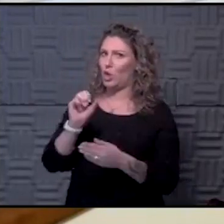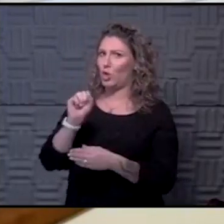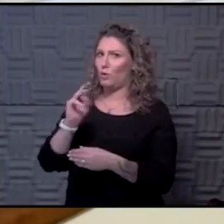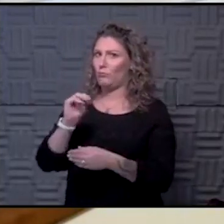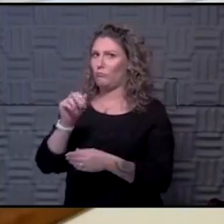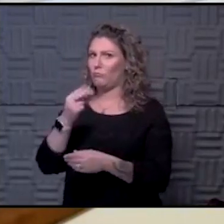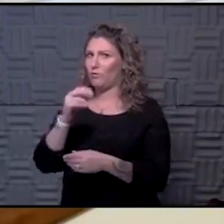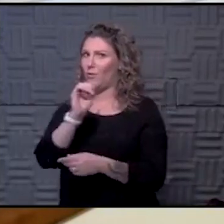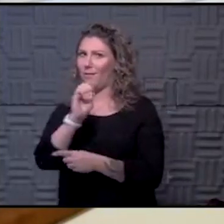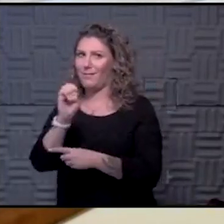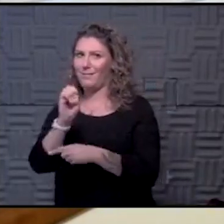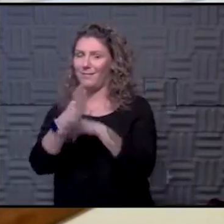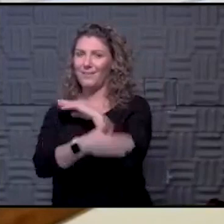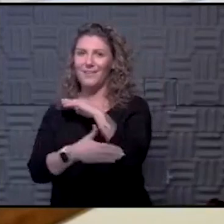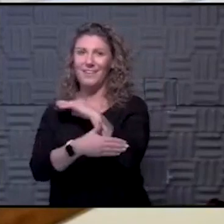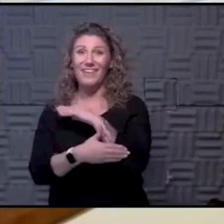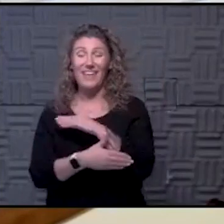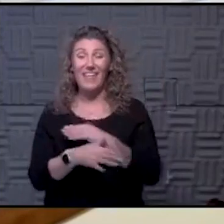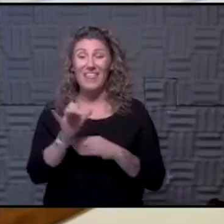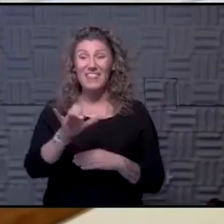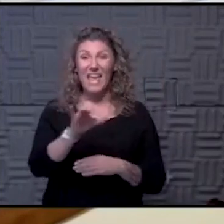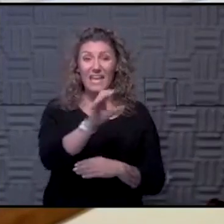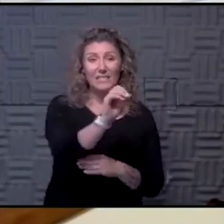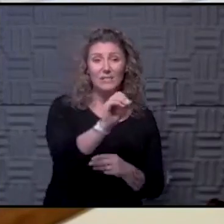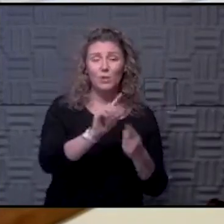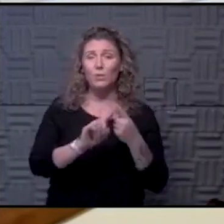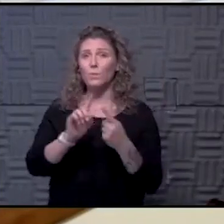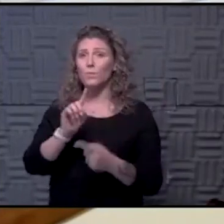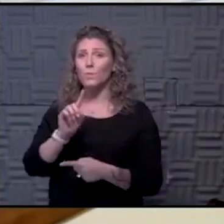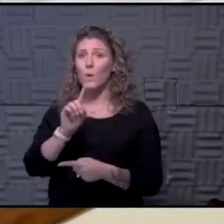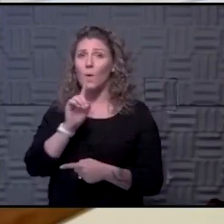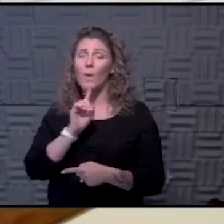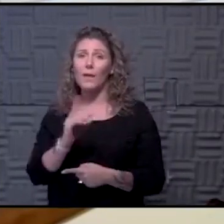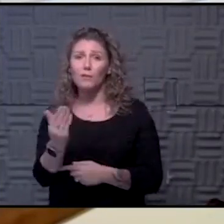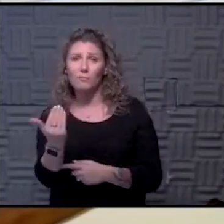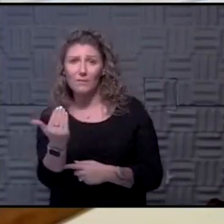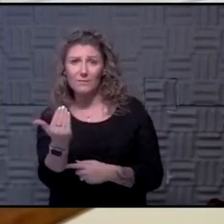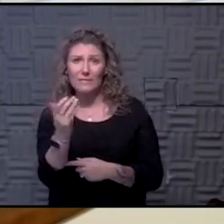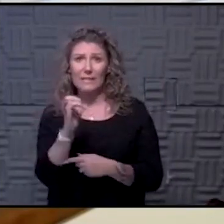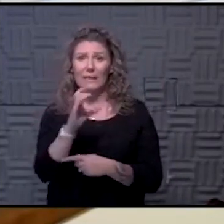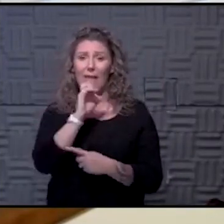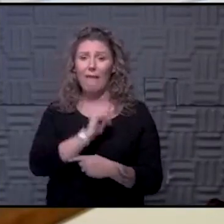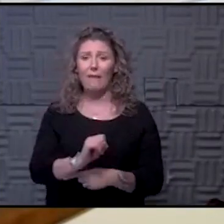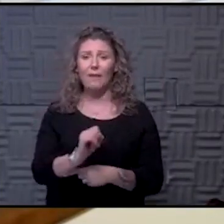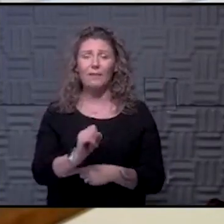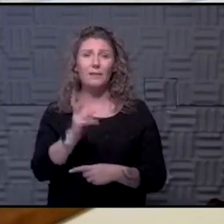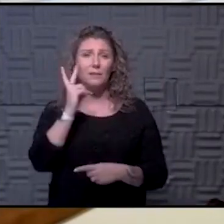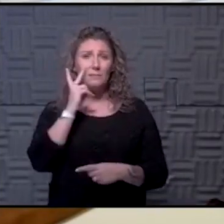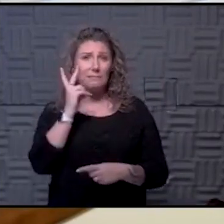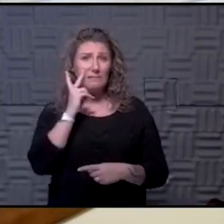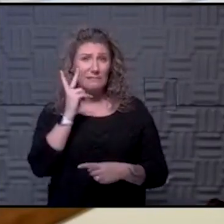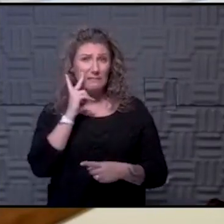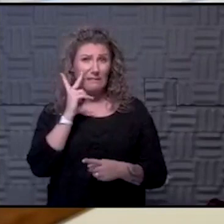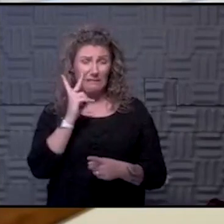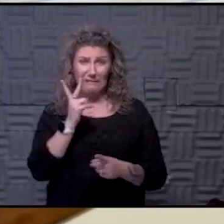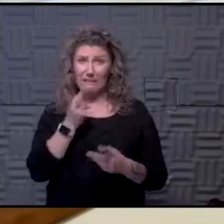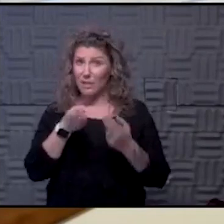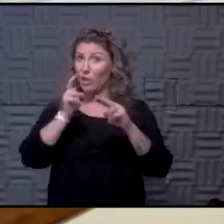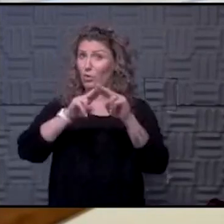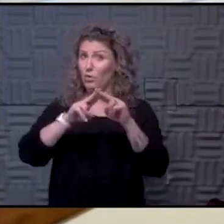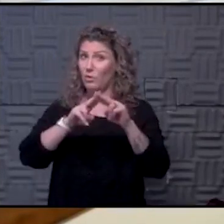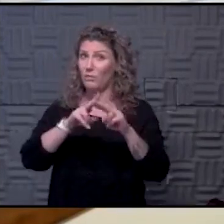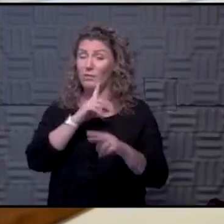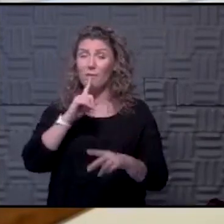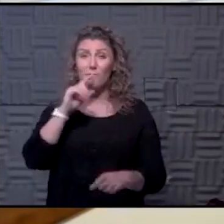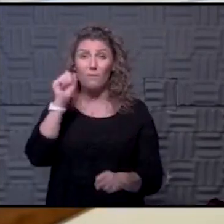in the honestly, the 0 to age 15, that age range, we're seeing our incidence rate increase. And we have